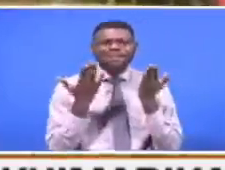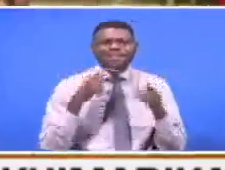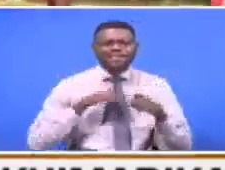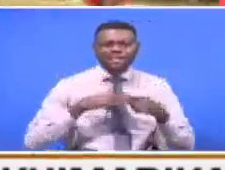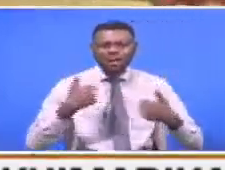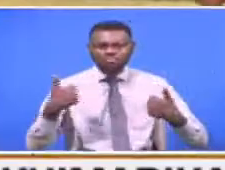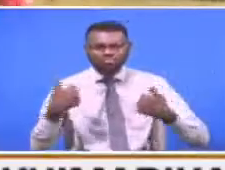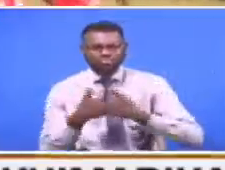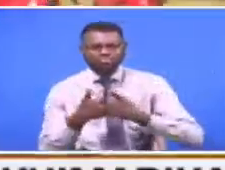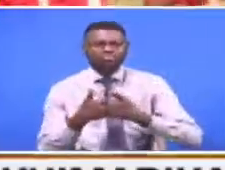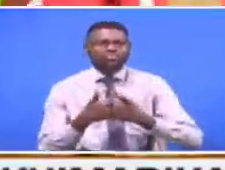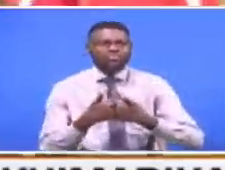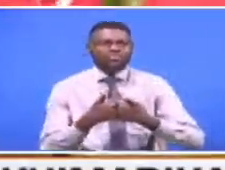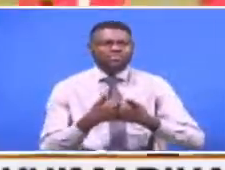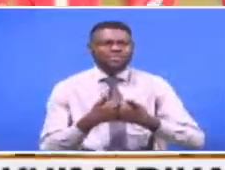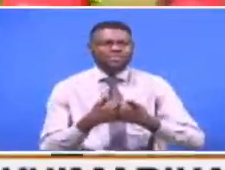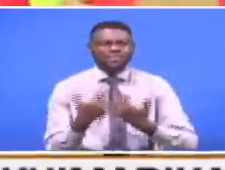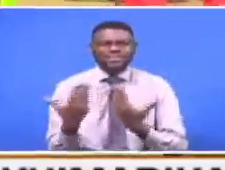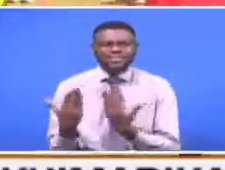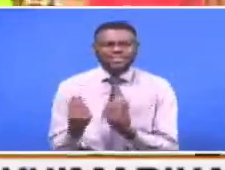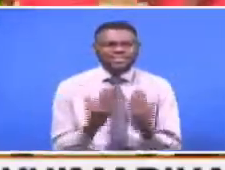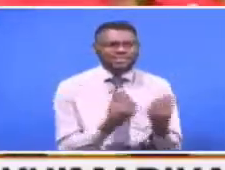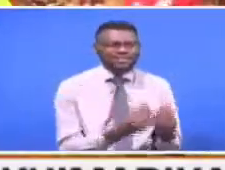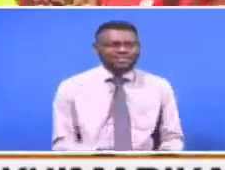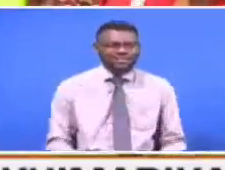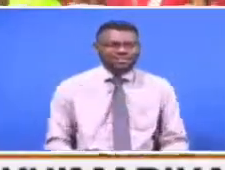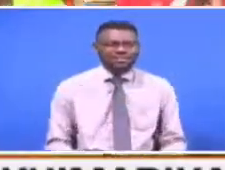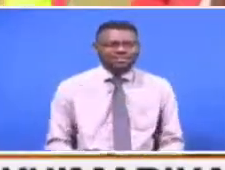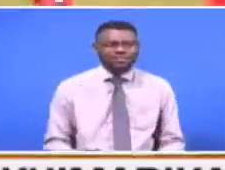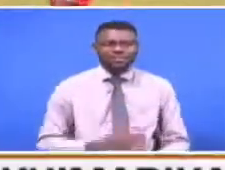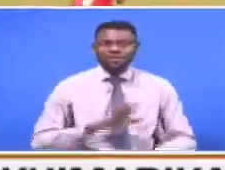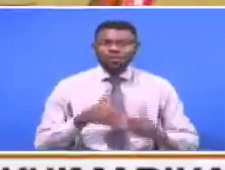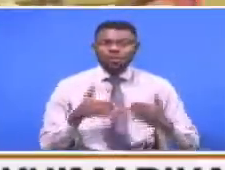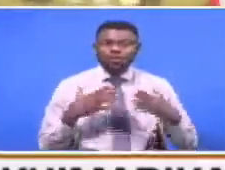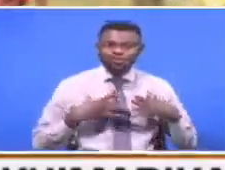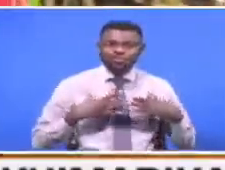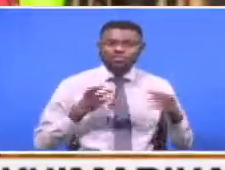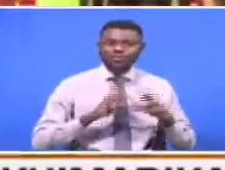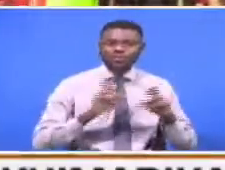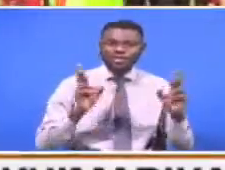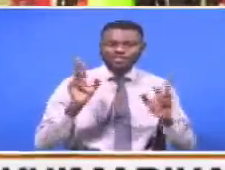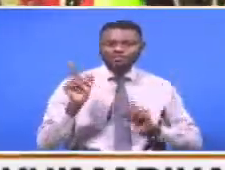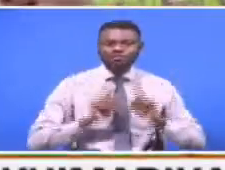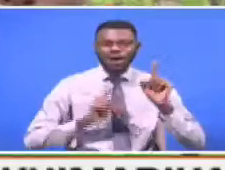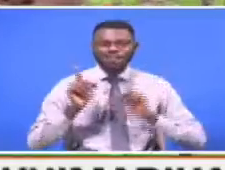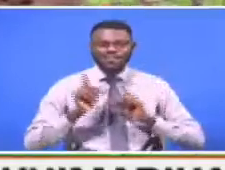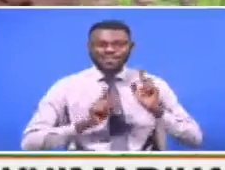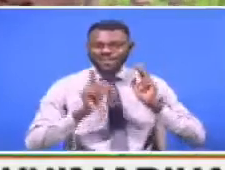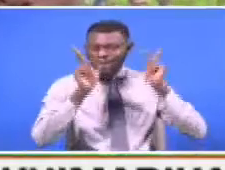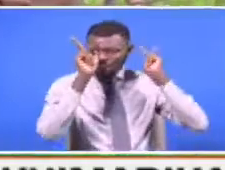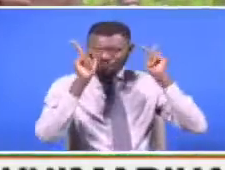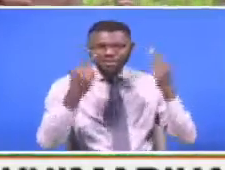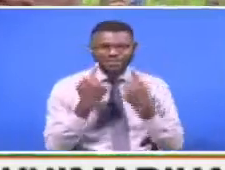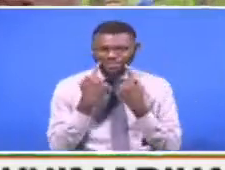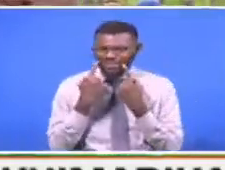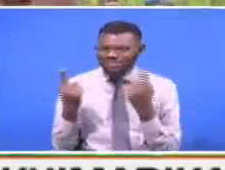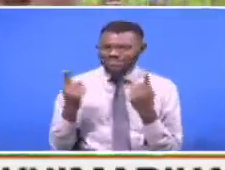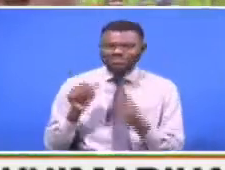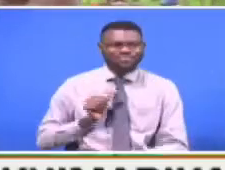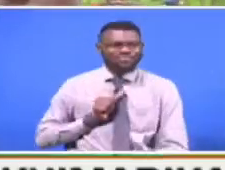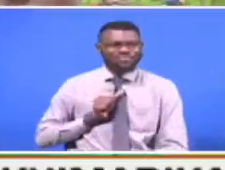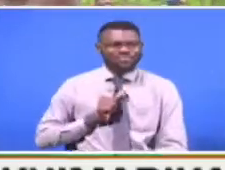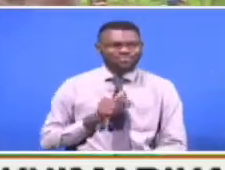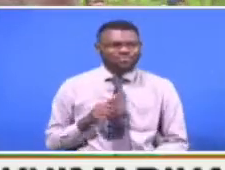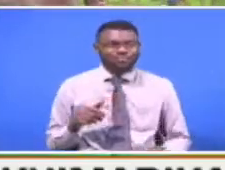opponents. Everybody is looking forward to going to Kakamega to watch the Queens. Mimi nina matumaini